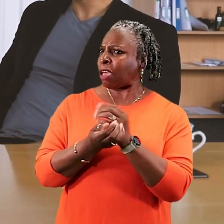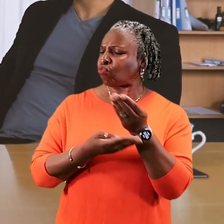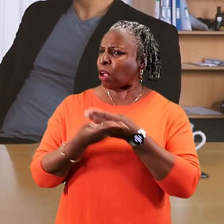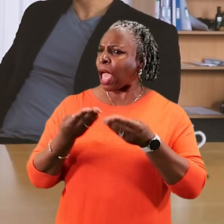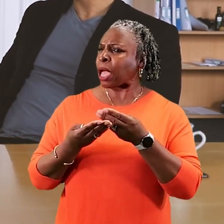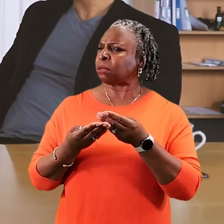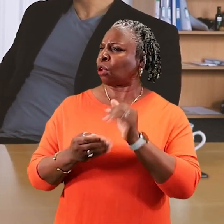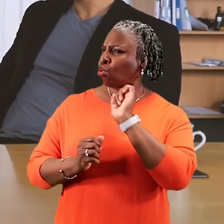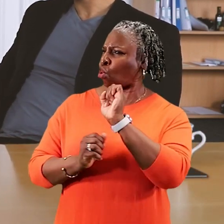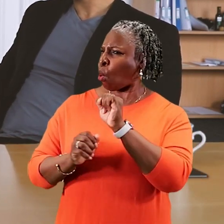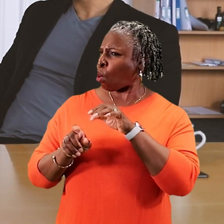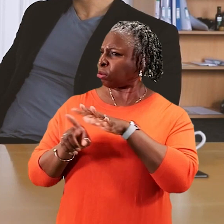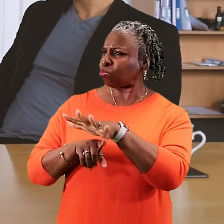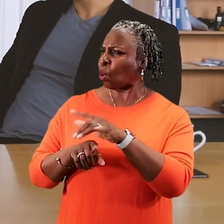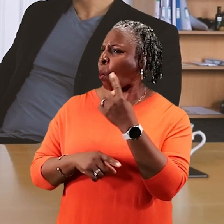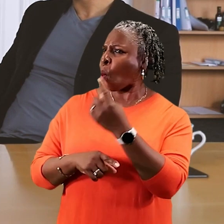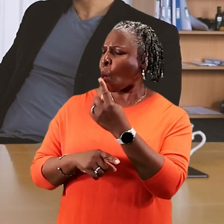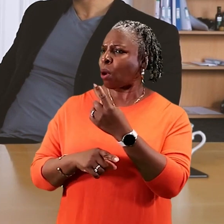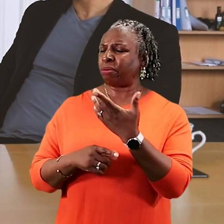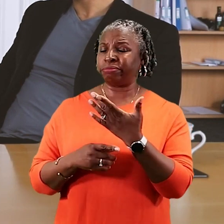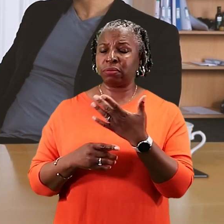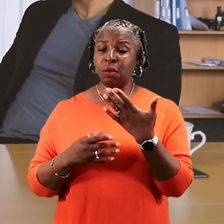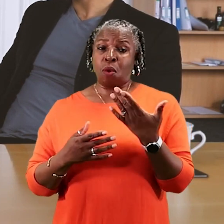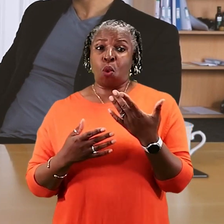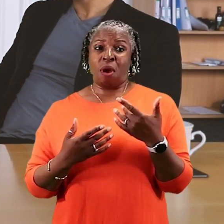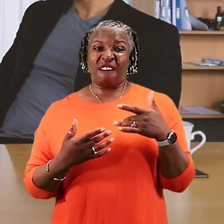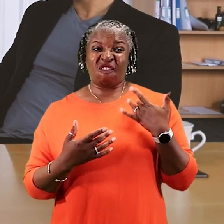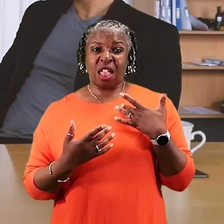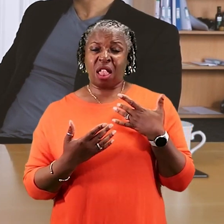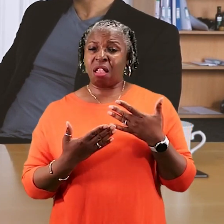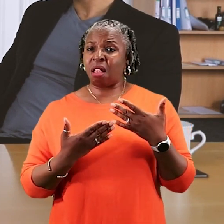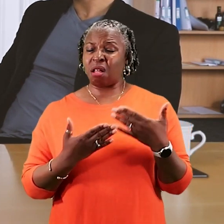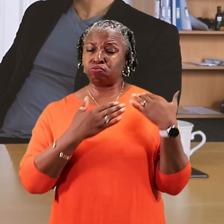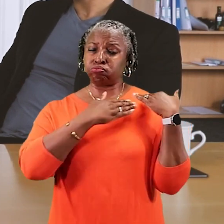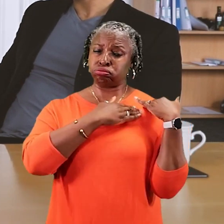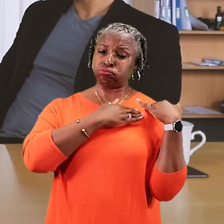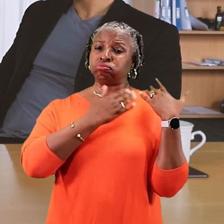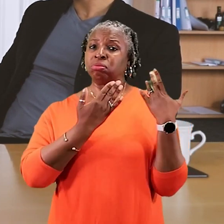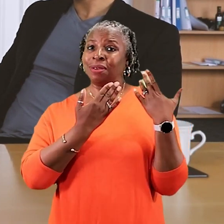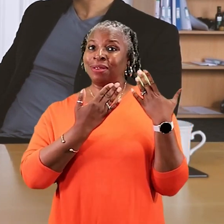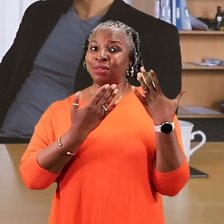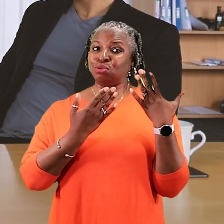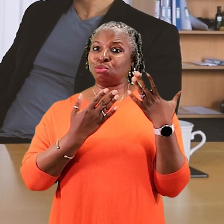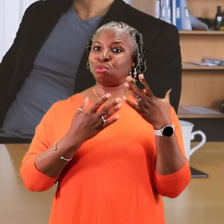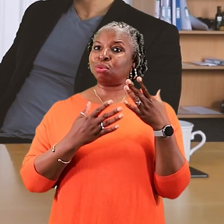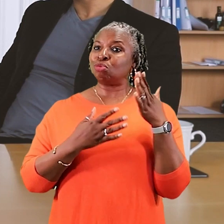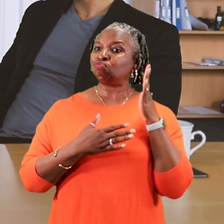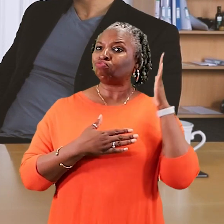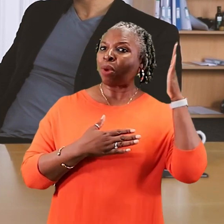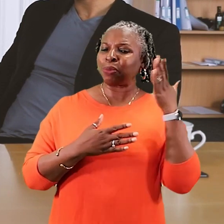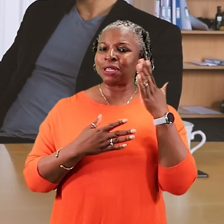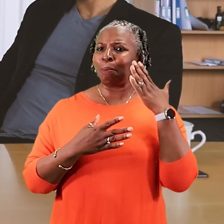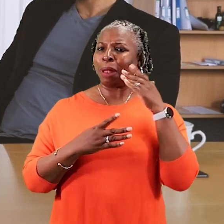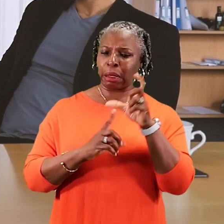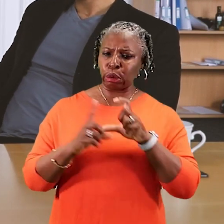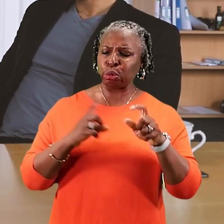viewpoints? So I feel an amazing sense of responsibility to represent black people, not